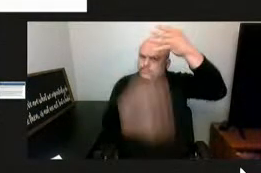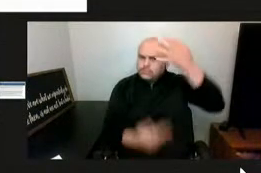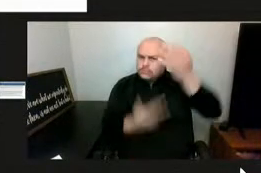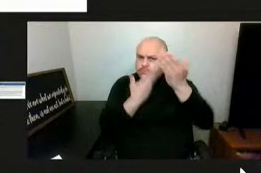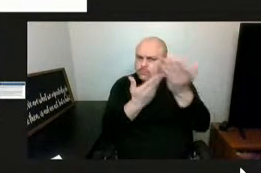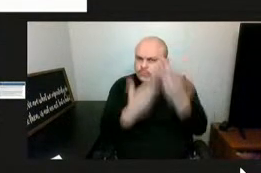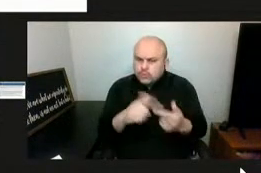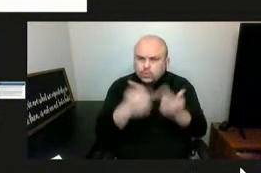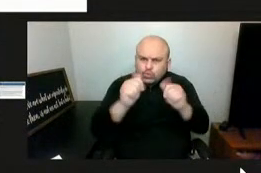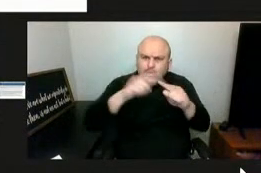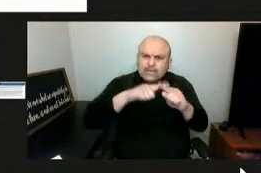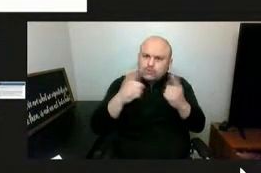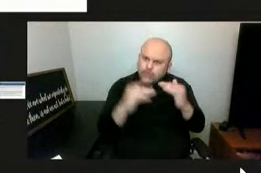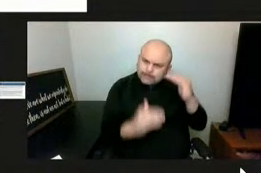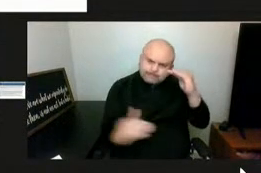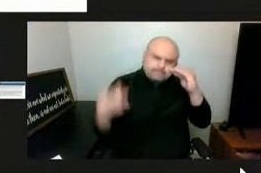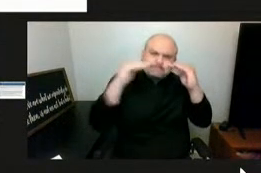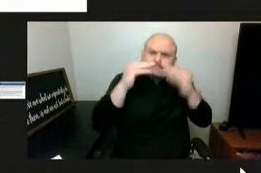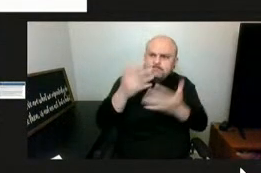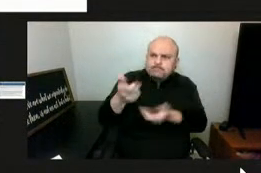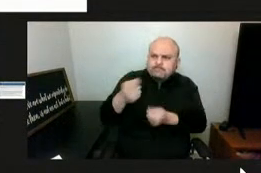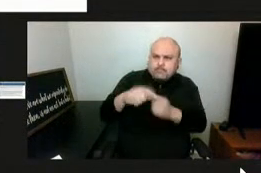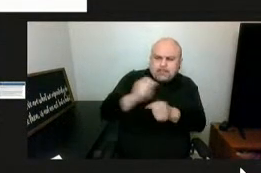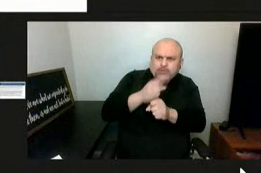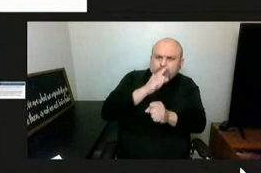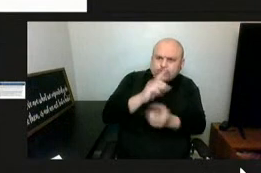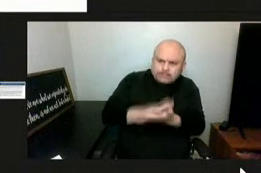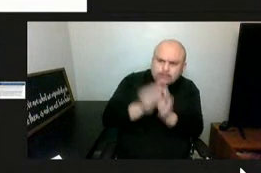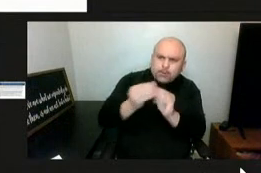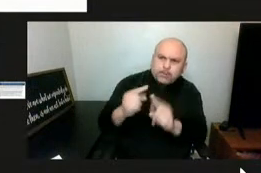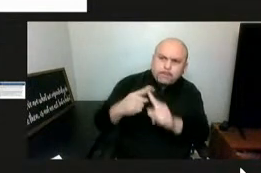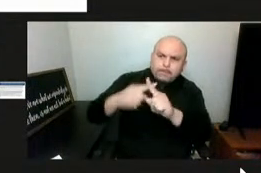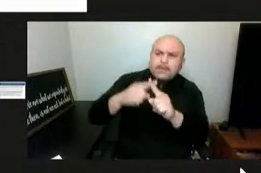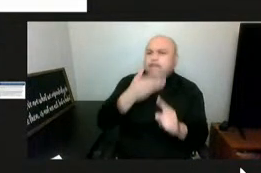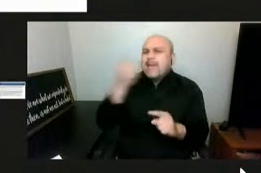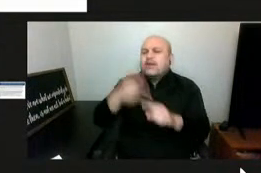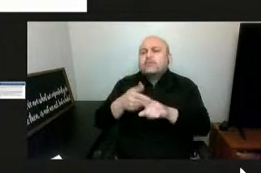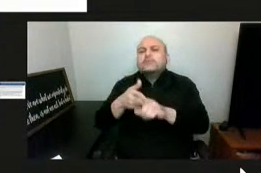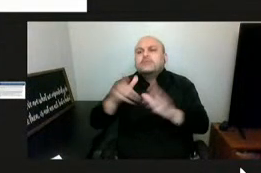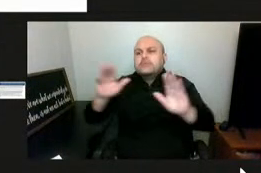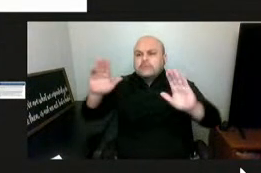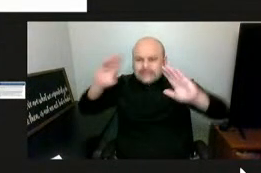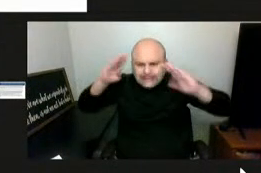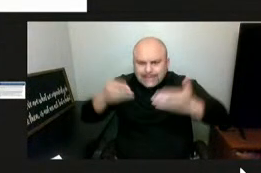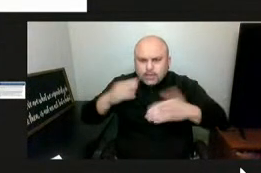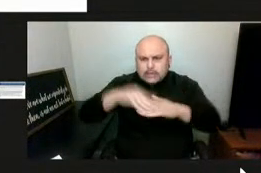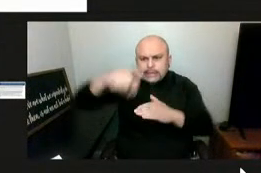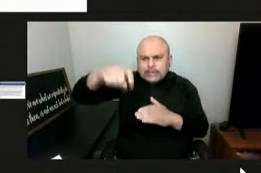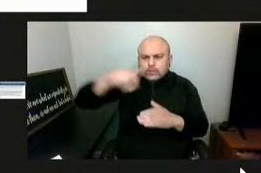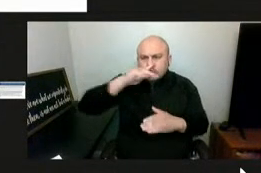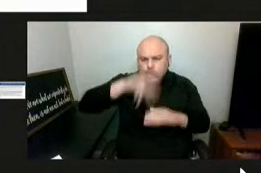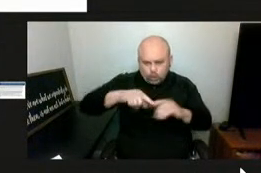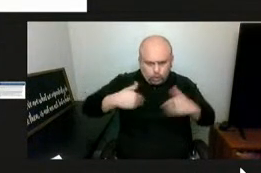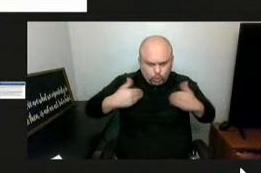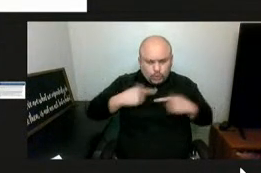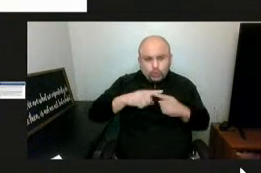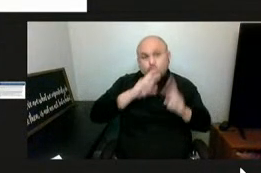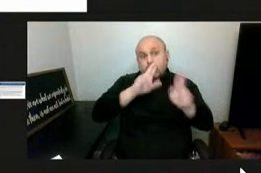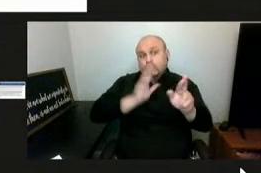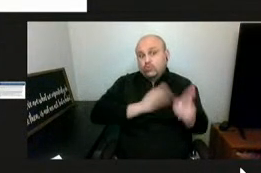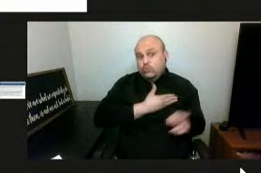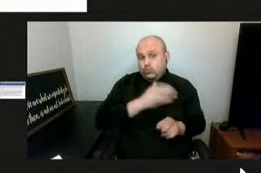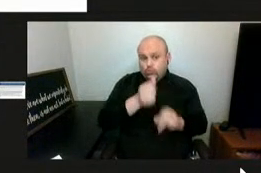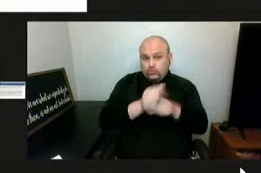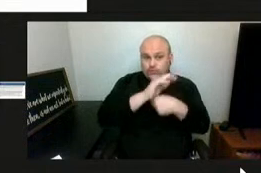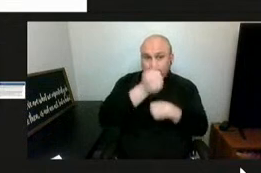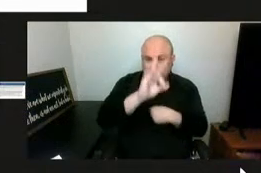both communications and collaborations in order to better center the needs of children and youth in our response to COVID-19 and in preparation for the